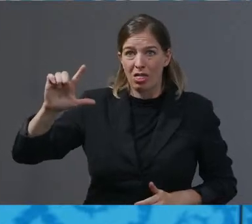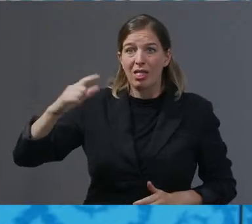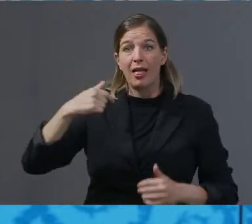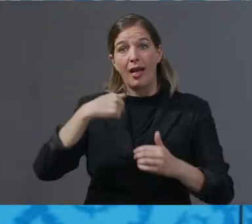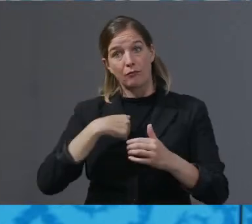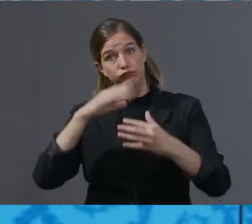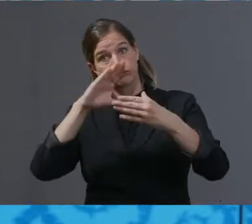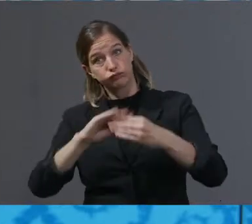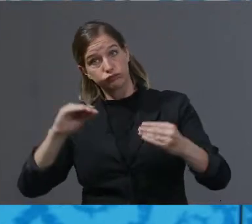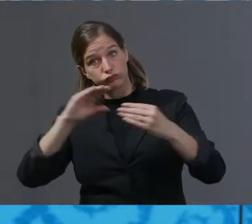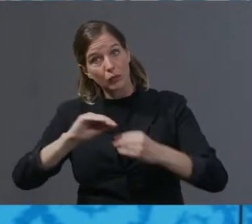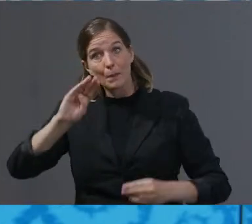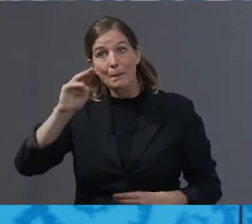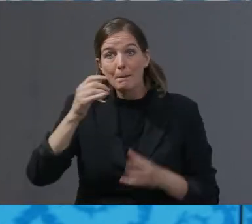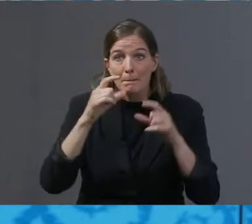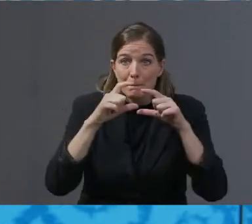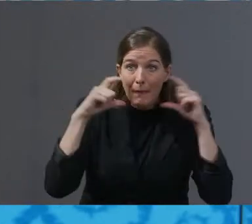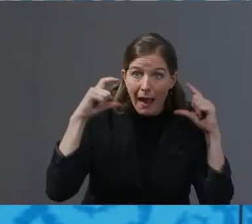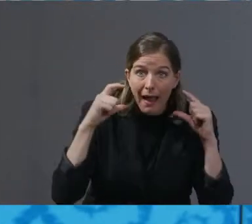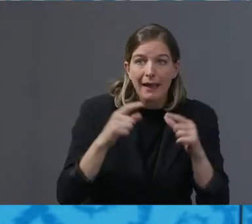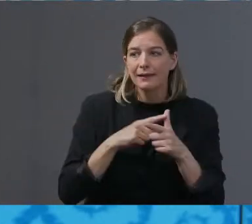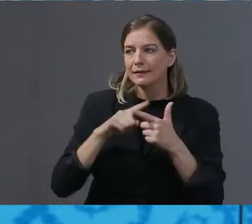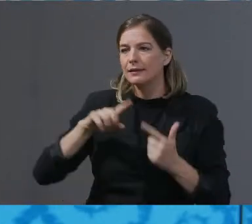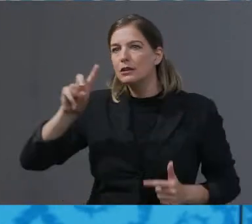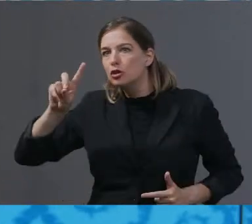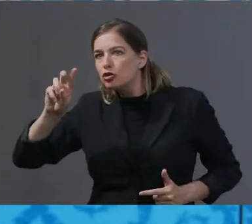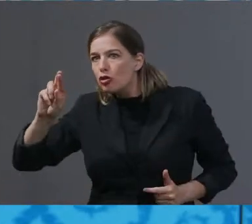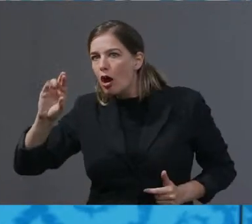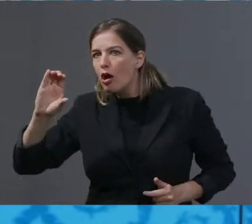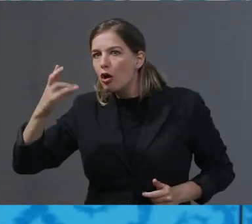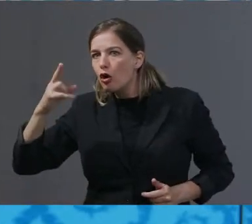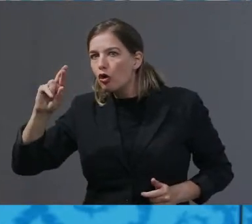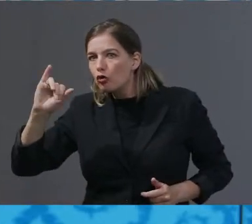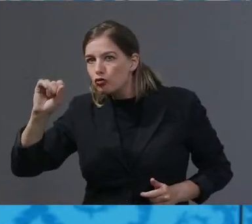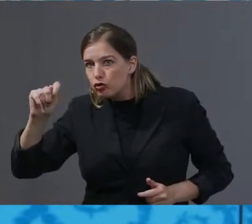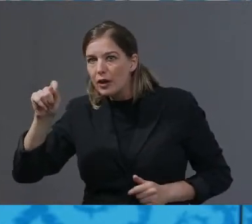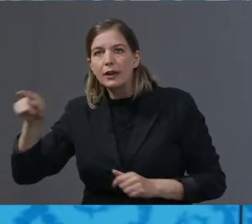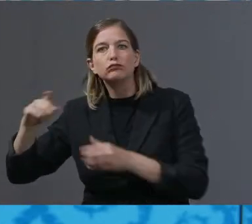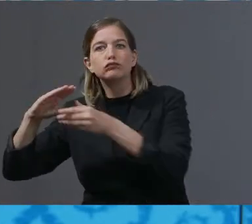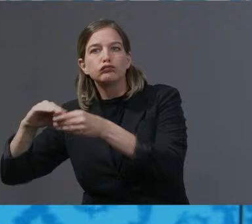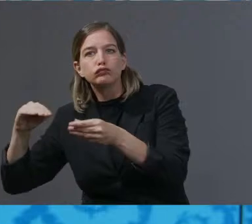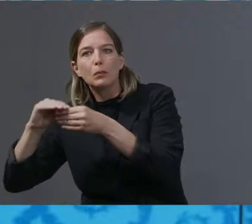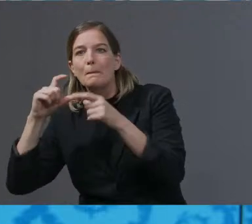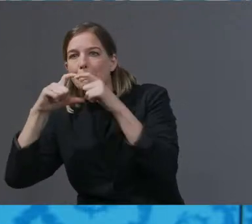Christ has talked about masks. I said I am in favor of masks.